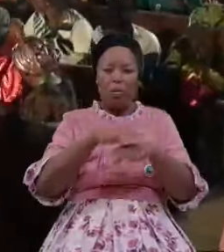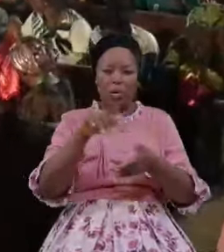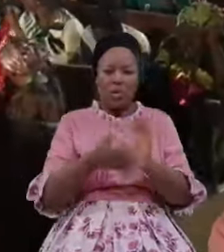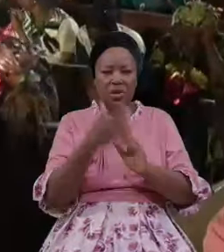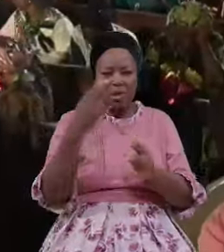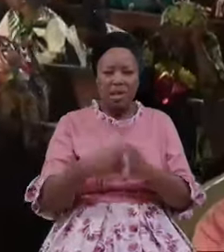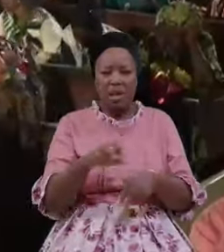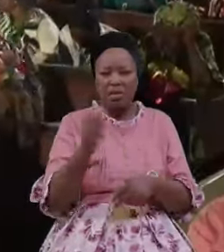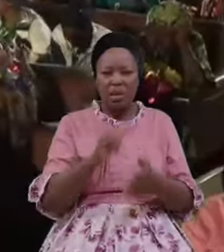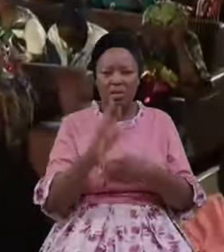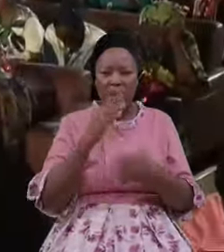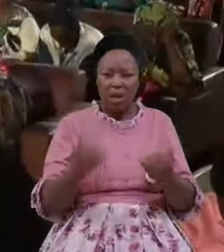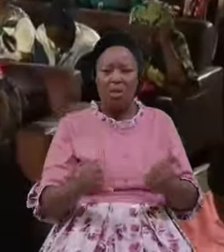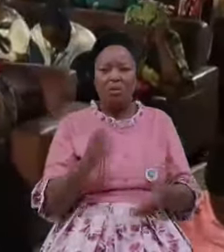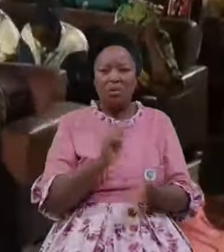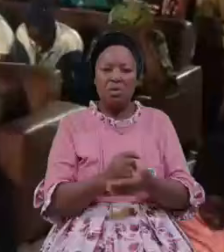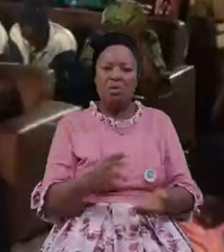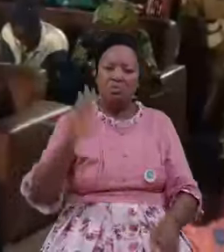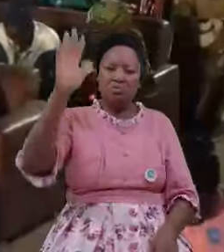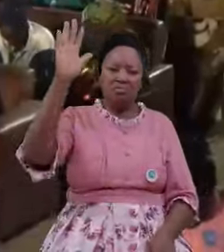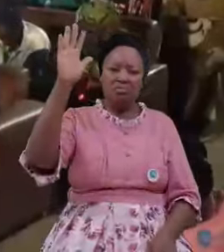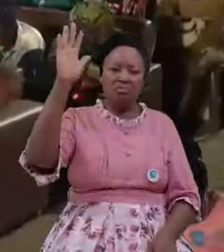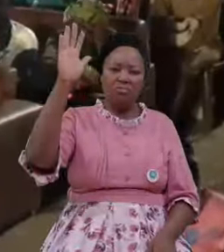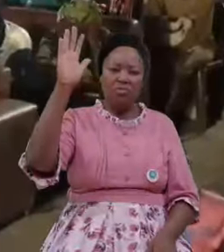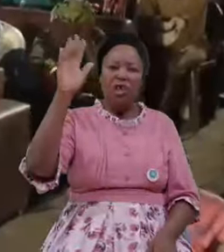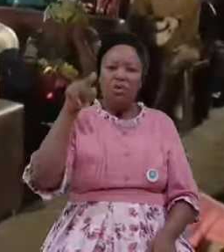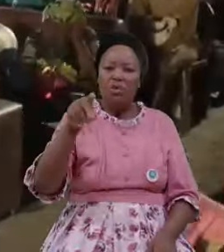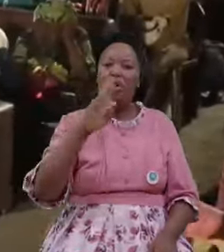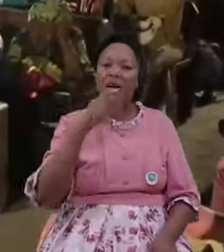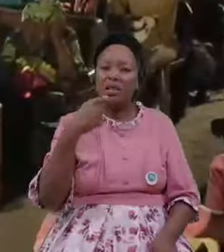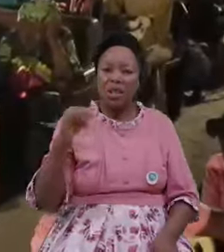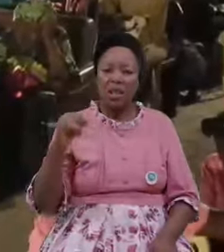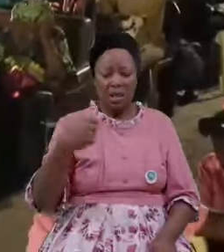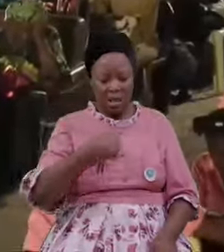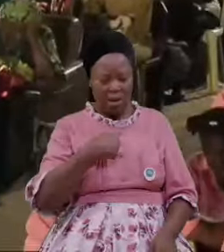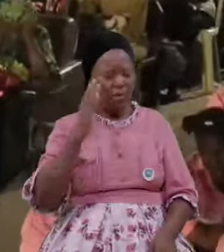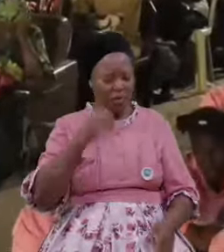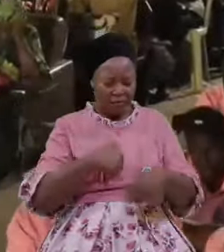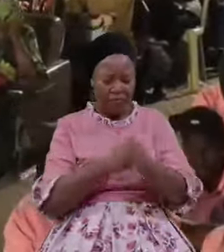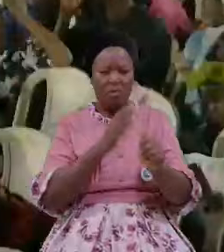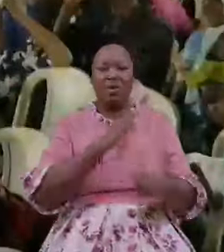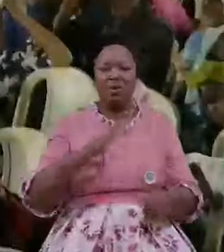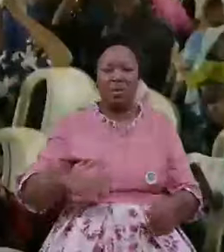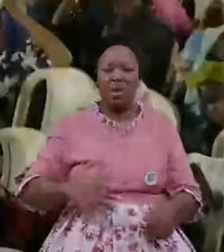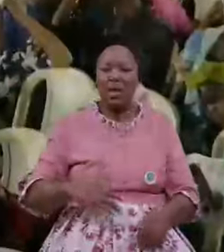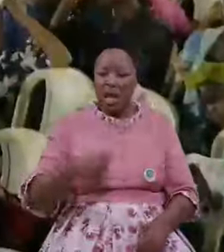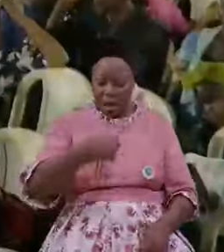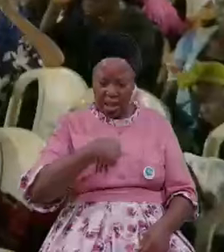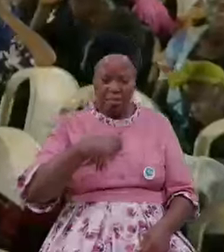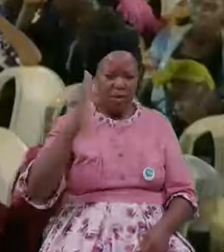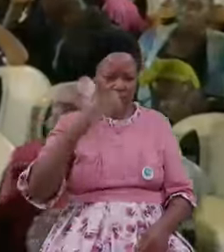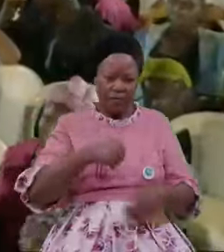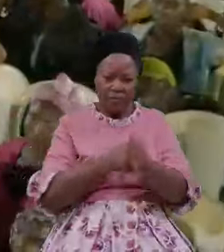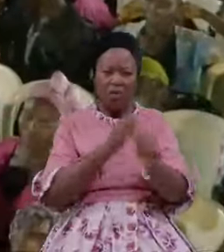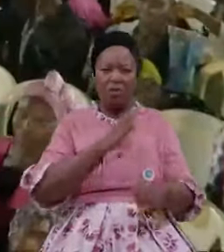raise up that hand. You're saying, I'm following Christ. I am following Christ.